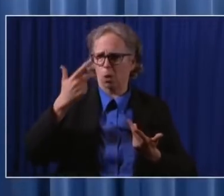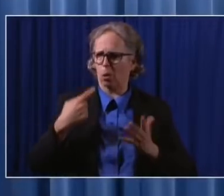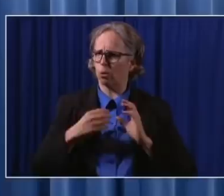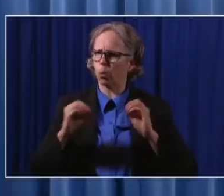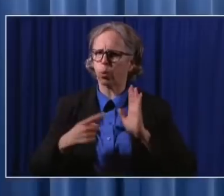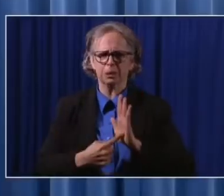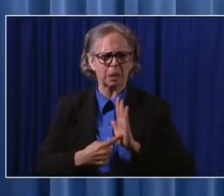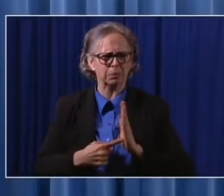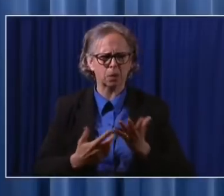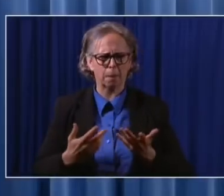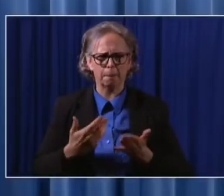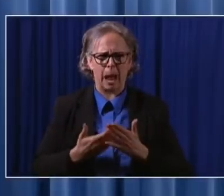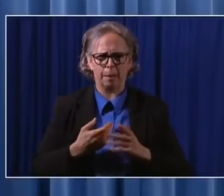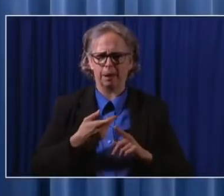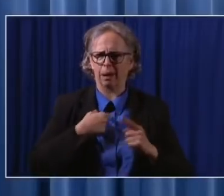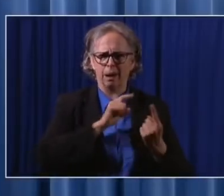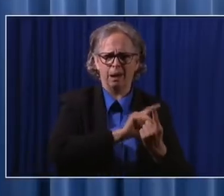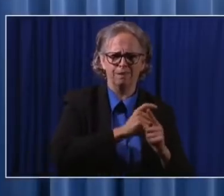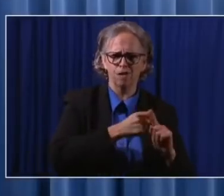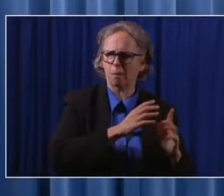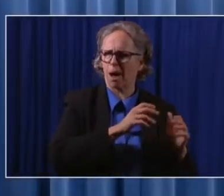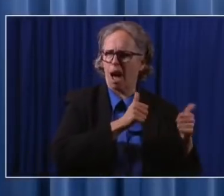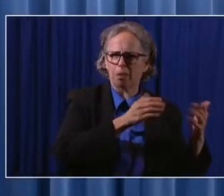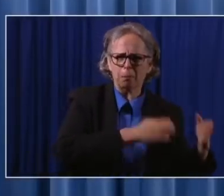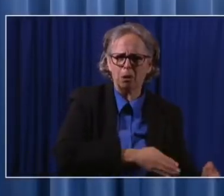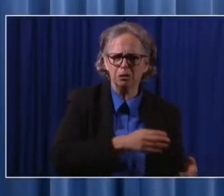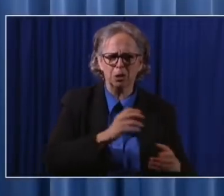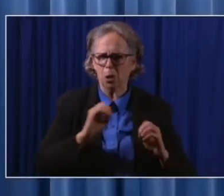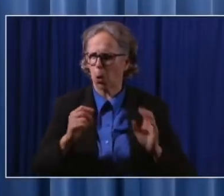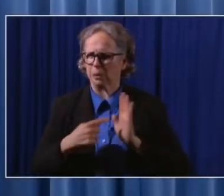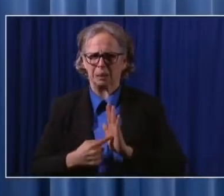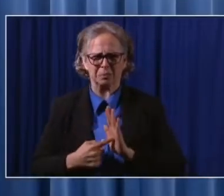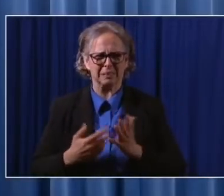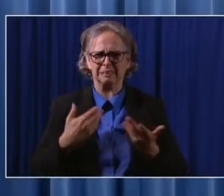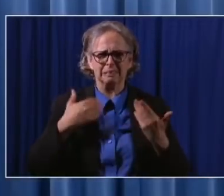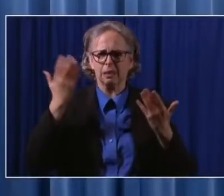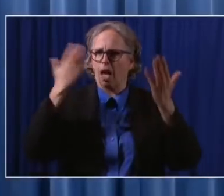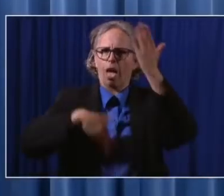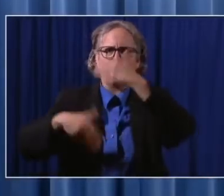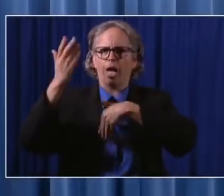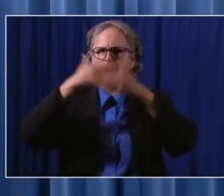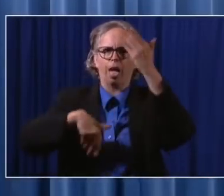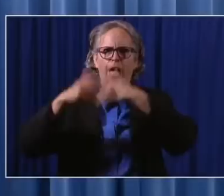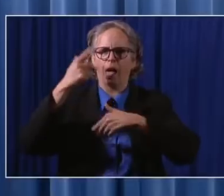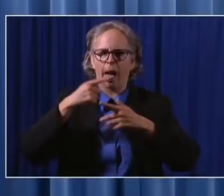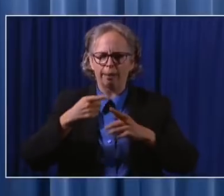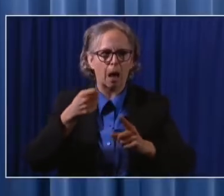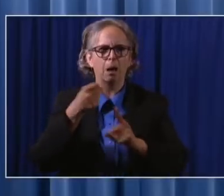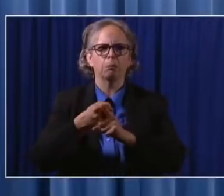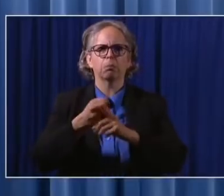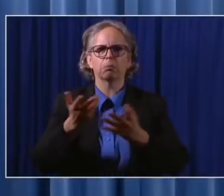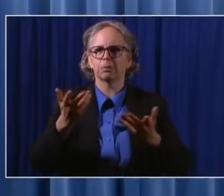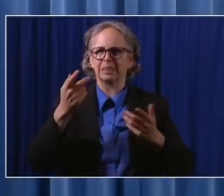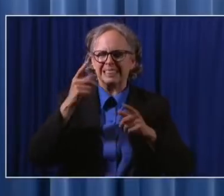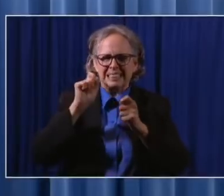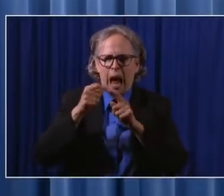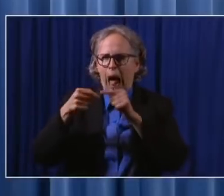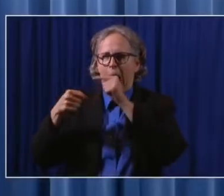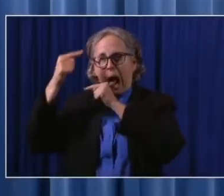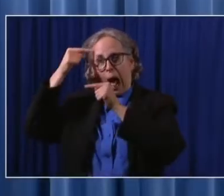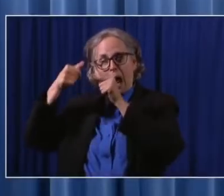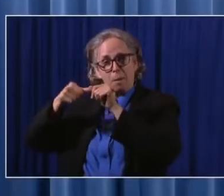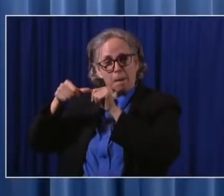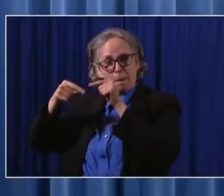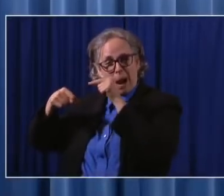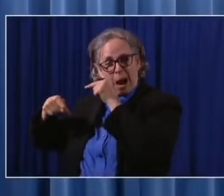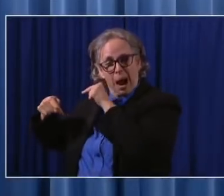somebody, but they don't, they didn't know they got it from them, and that person still to this day doesn't know they have it. So